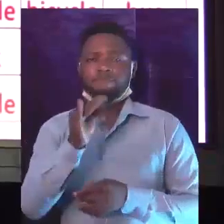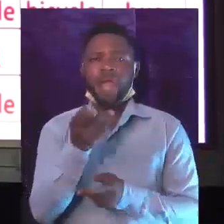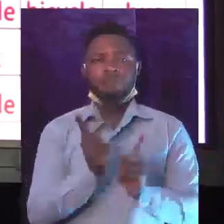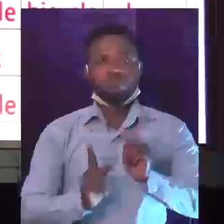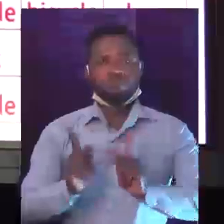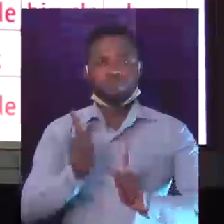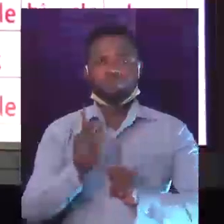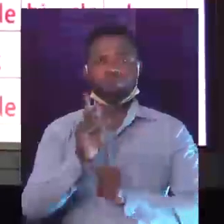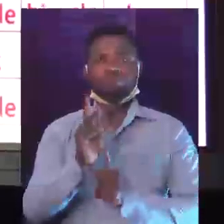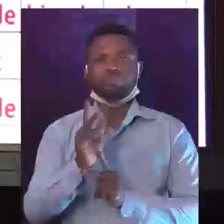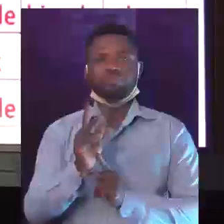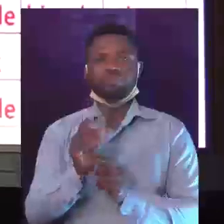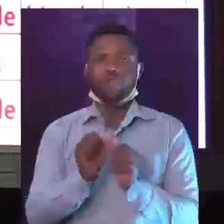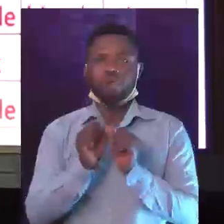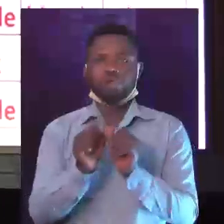on,